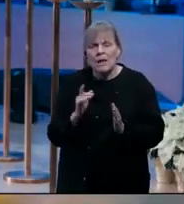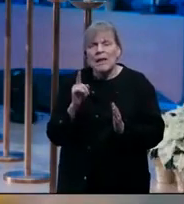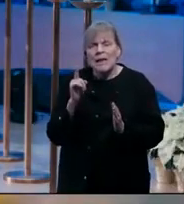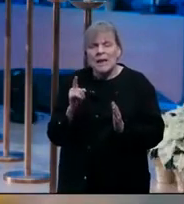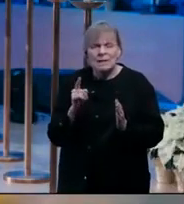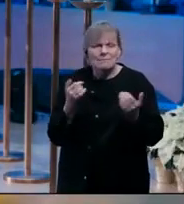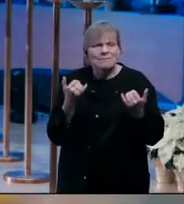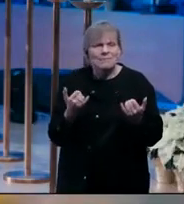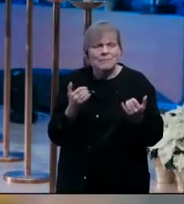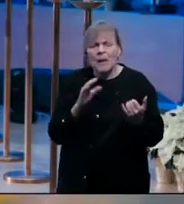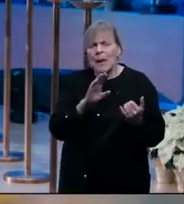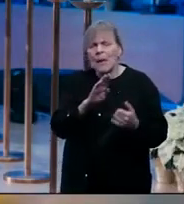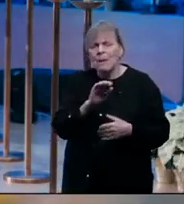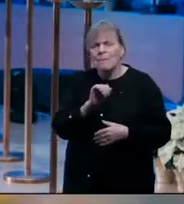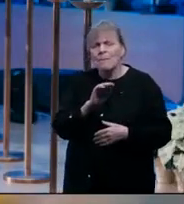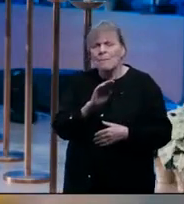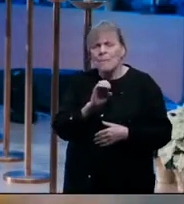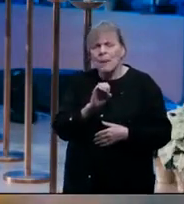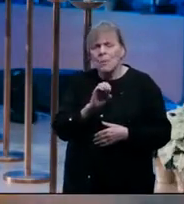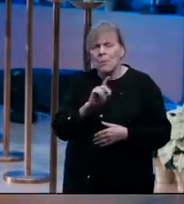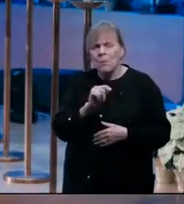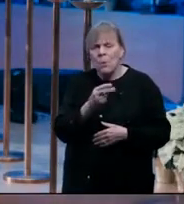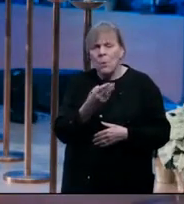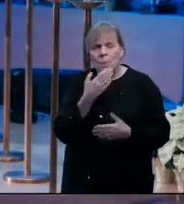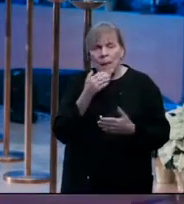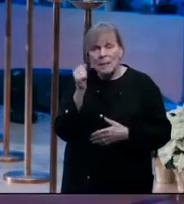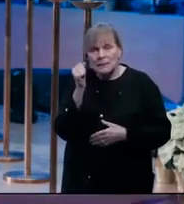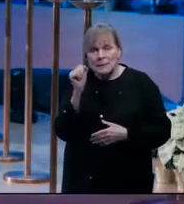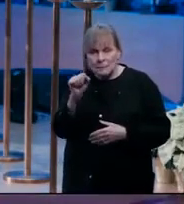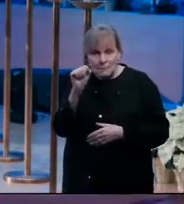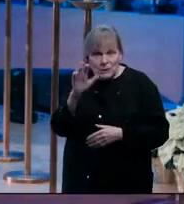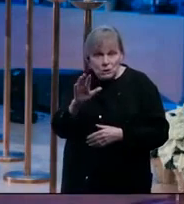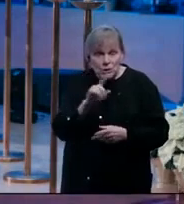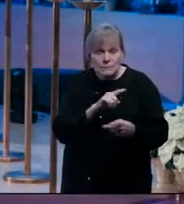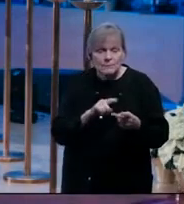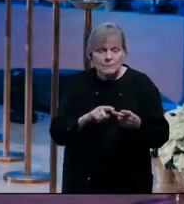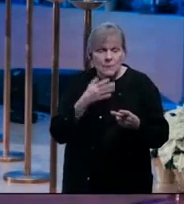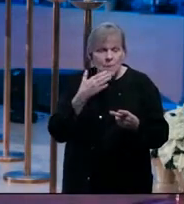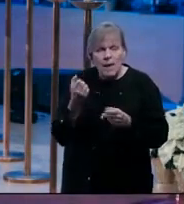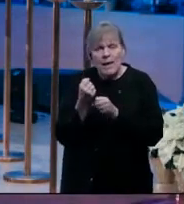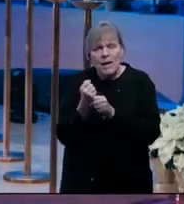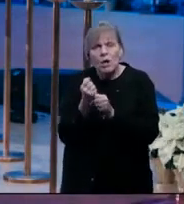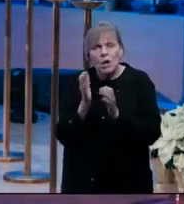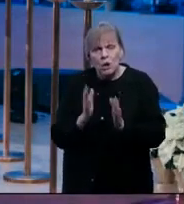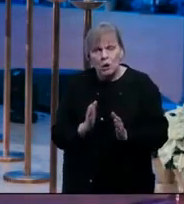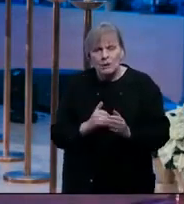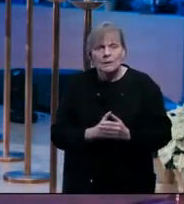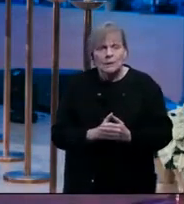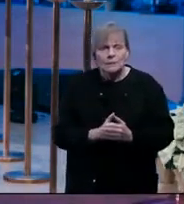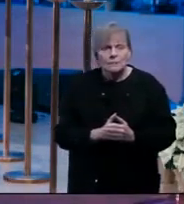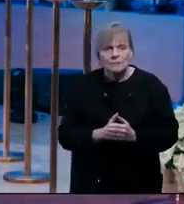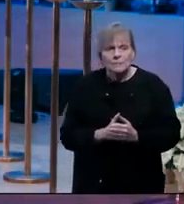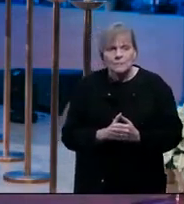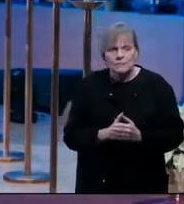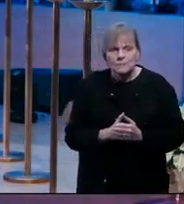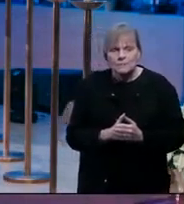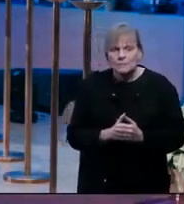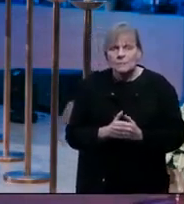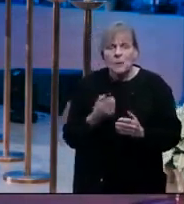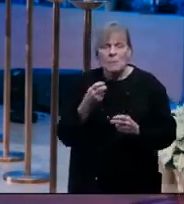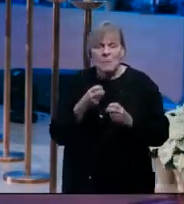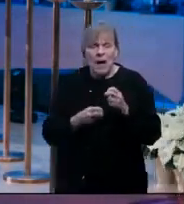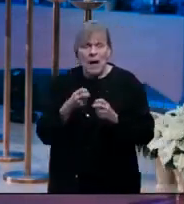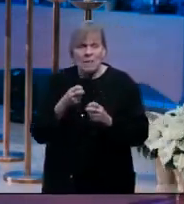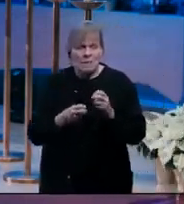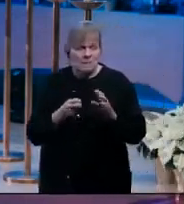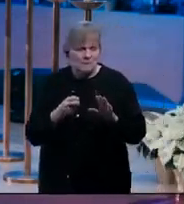the modern-day Babe Ruth. He's the best pitcher in baseball, and he's the best hitter. One problem, he